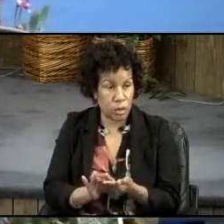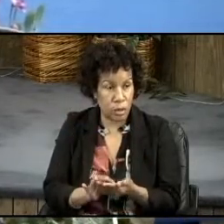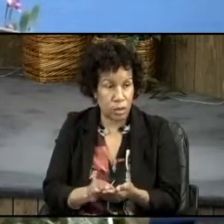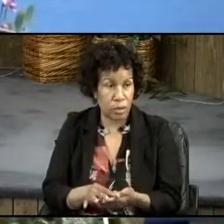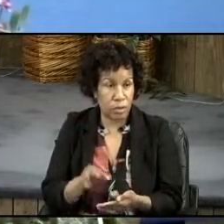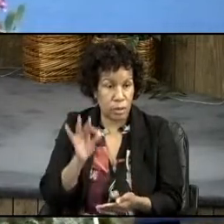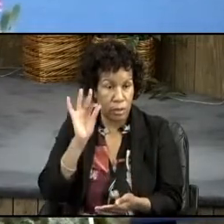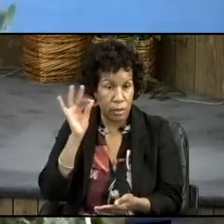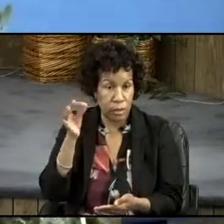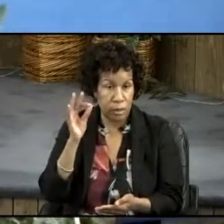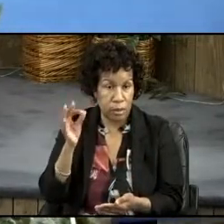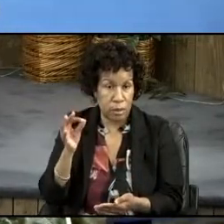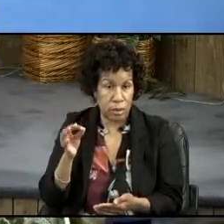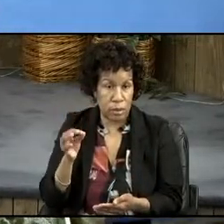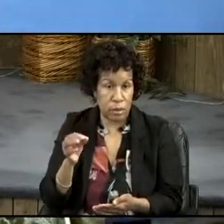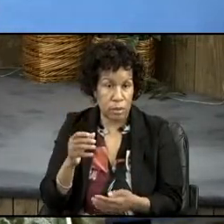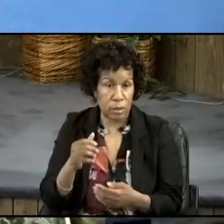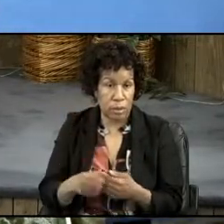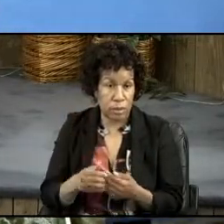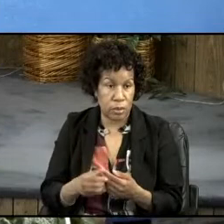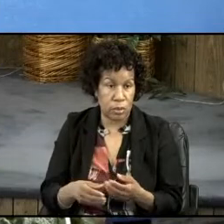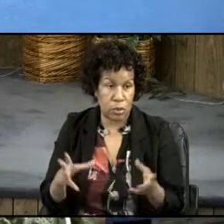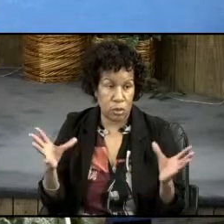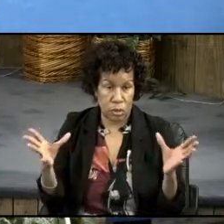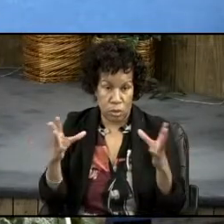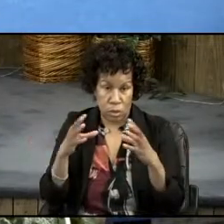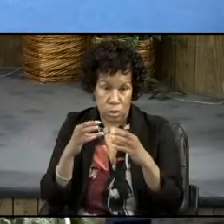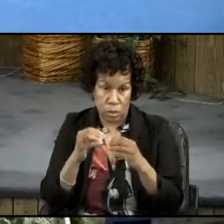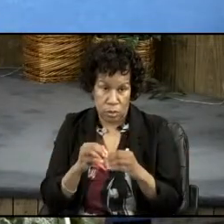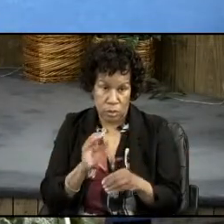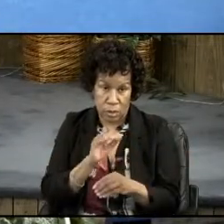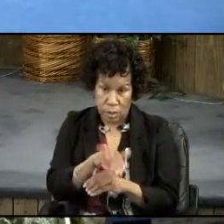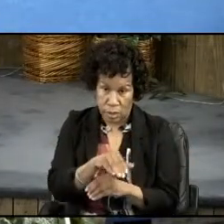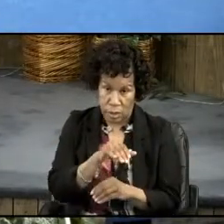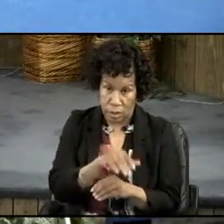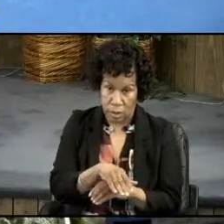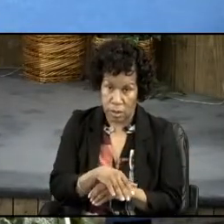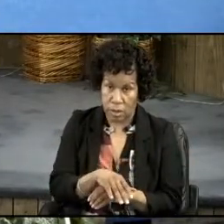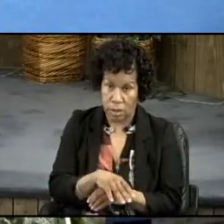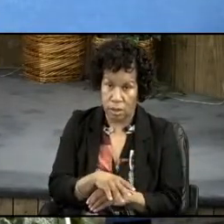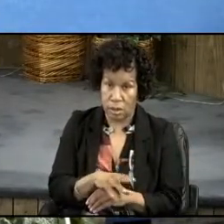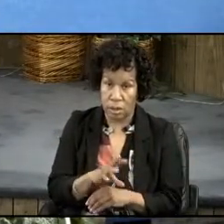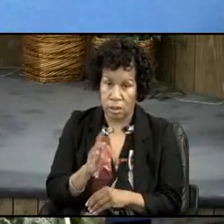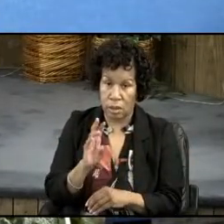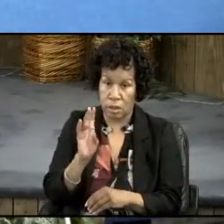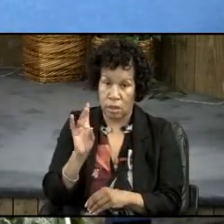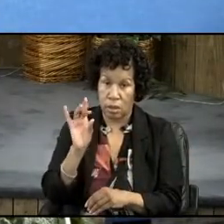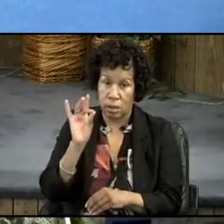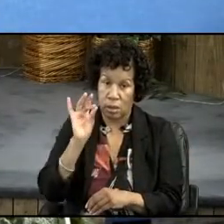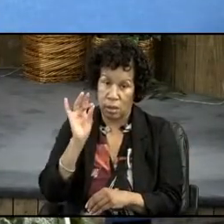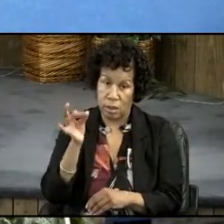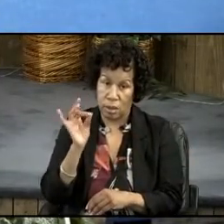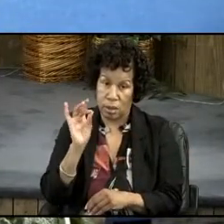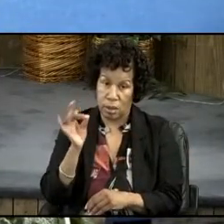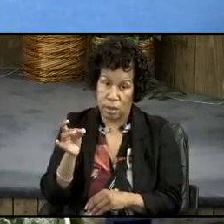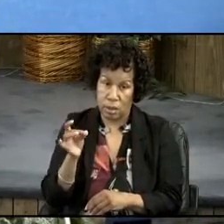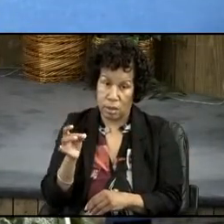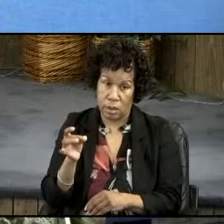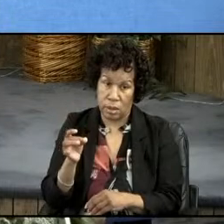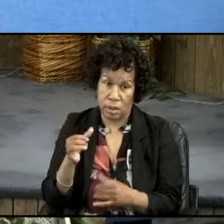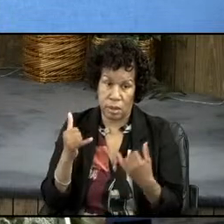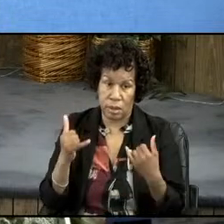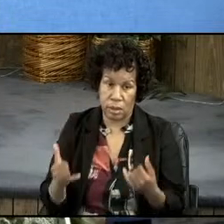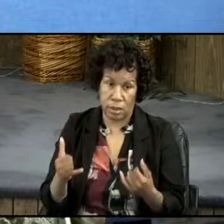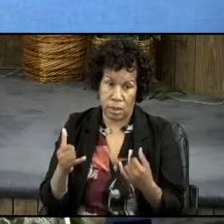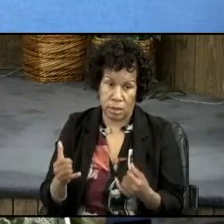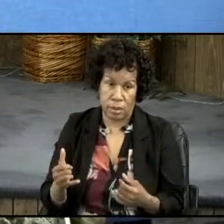board meeting at 8 o'clock sharp. So we look forward to our board members to come back at 8 o'clock sharp. Please be seated, and the ushers will